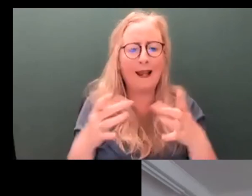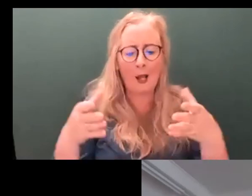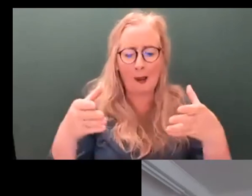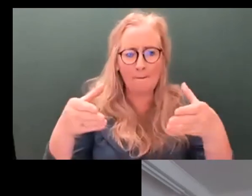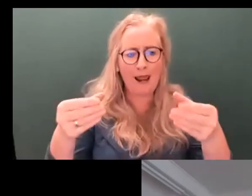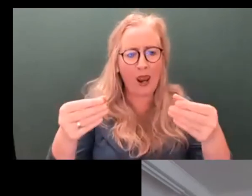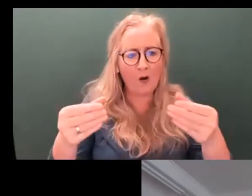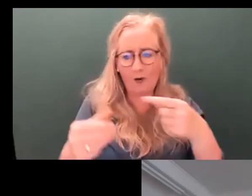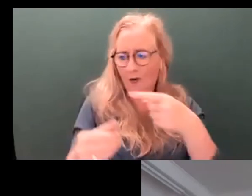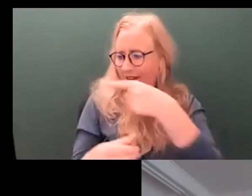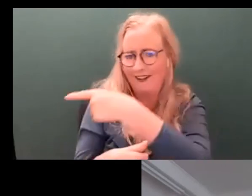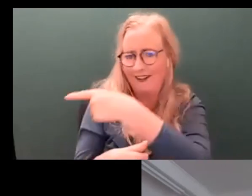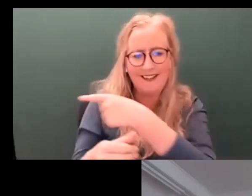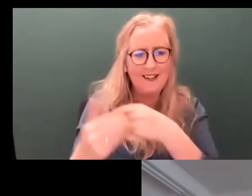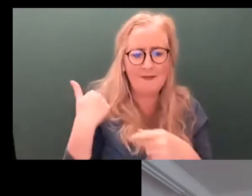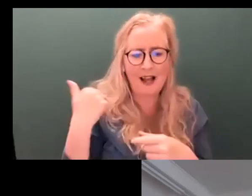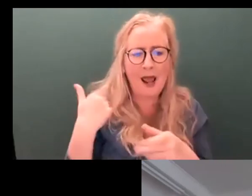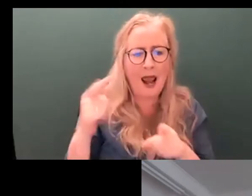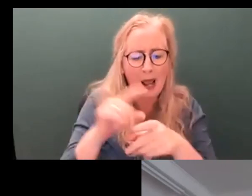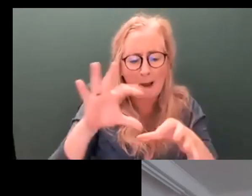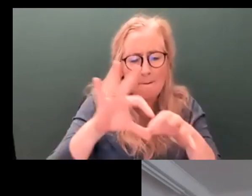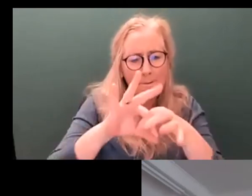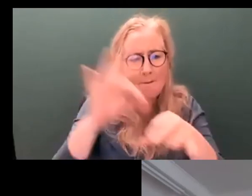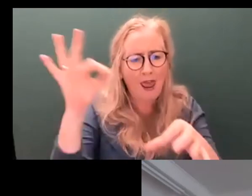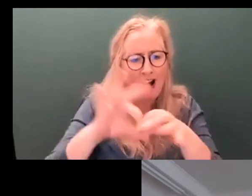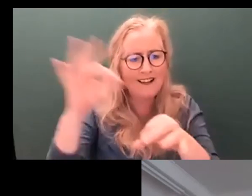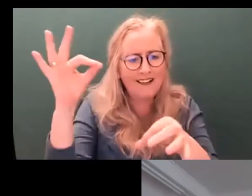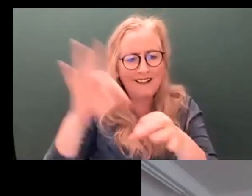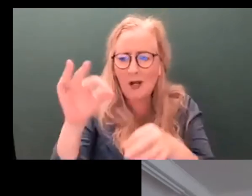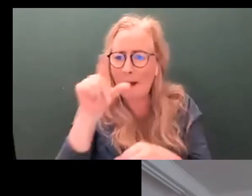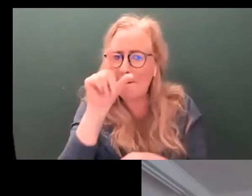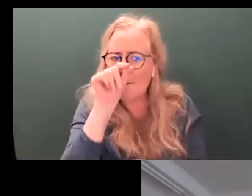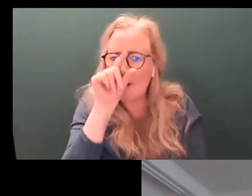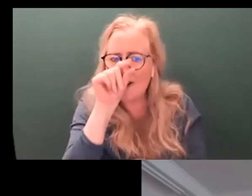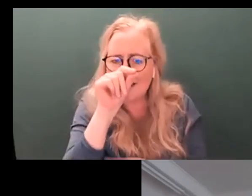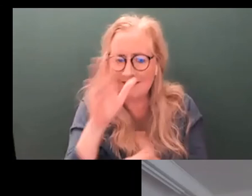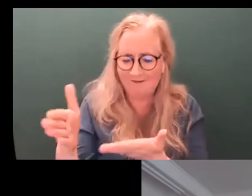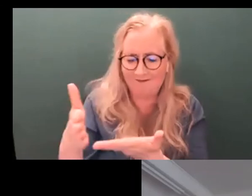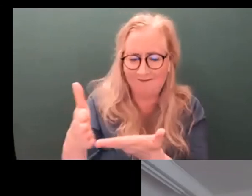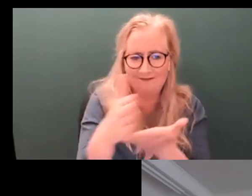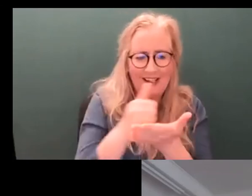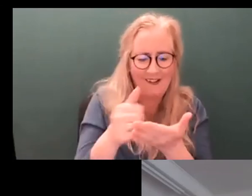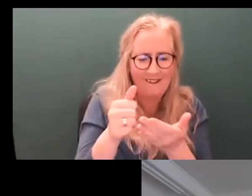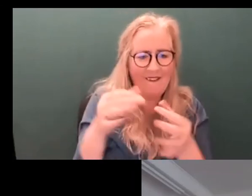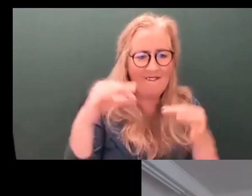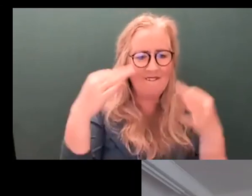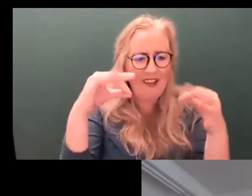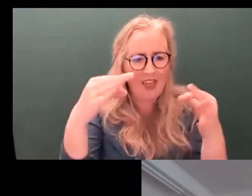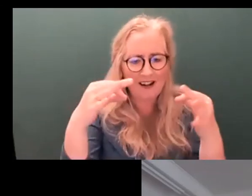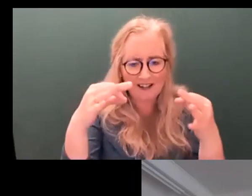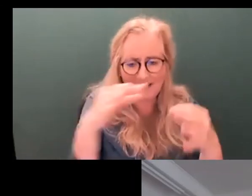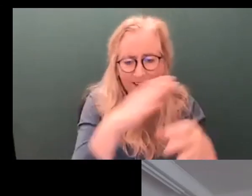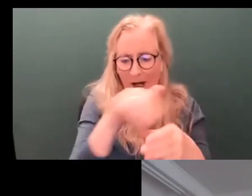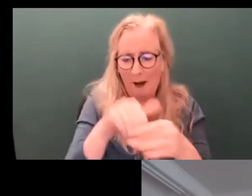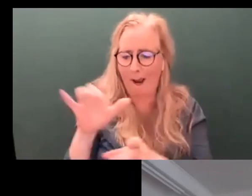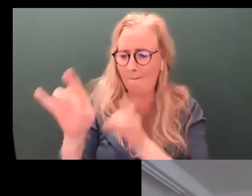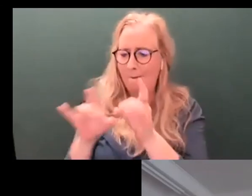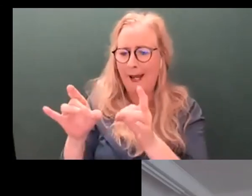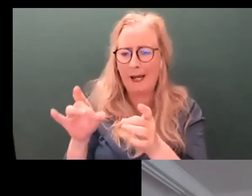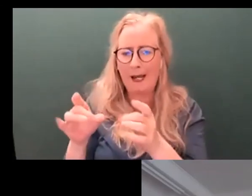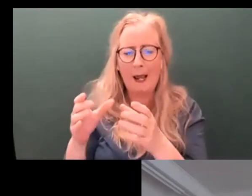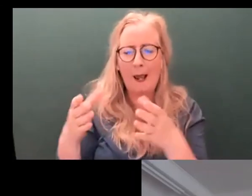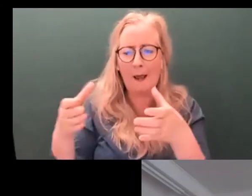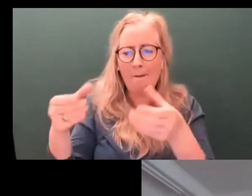upon a time. They plucked the birds and they gathered up the feathers and they made pillows. This is just a small